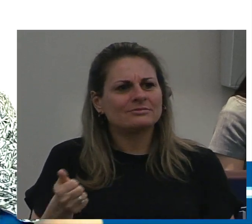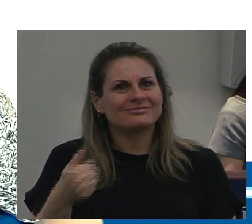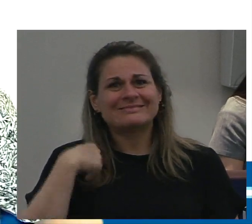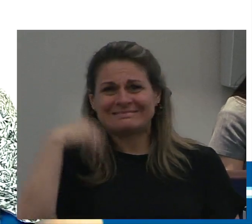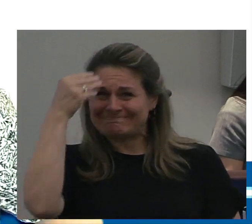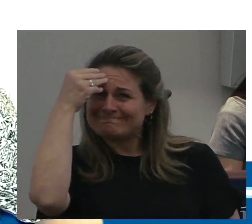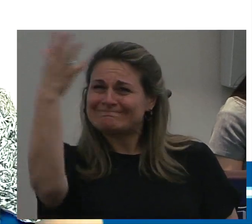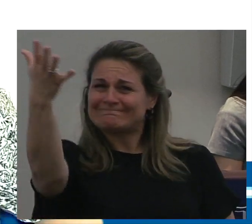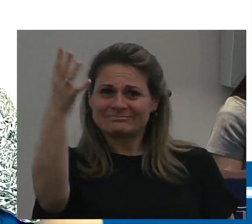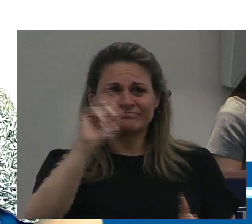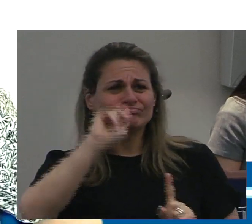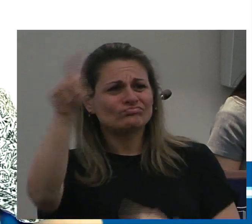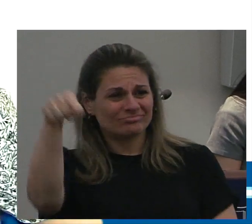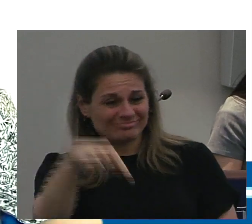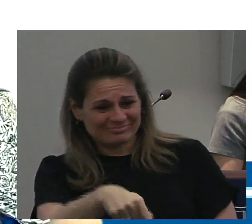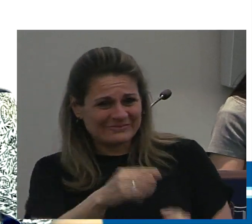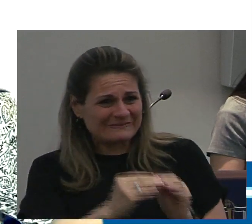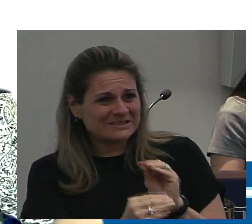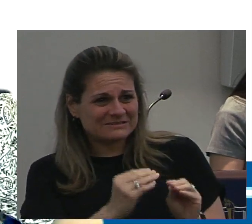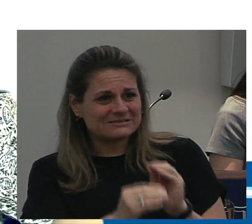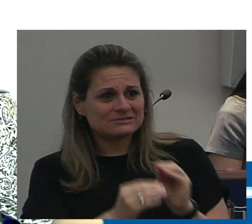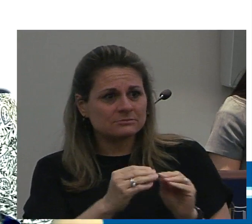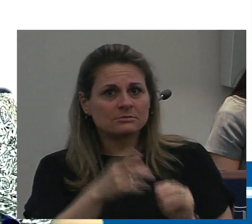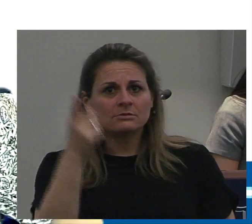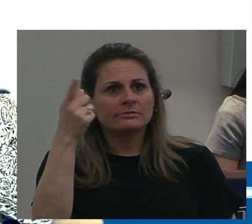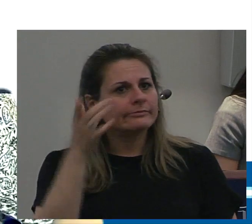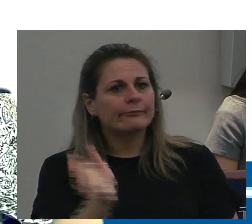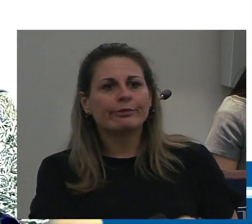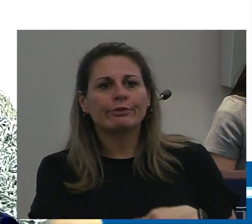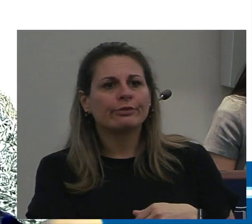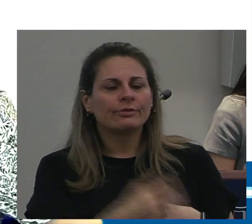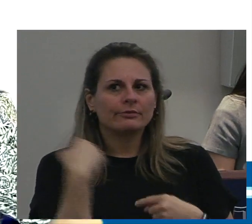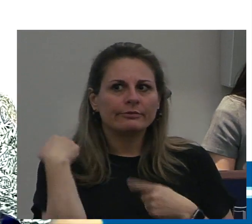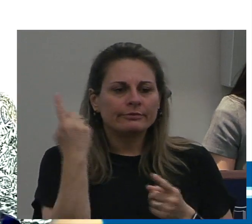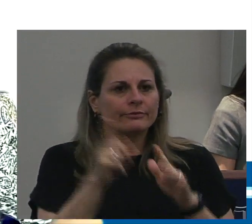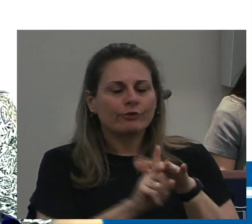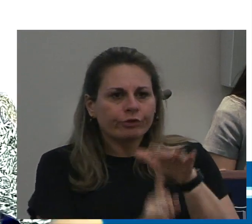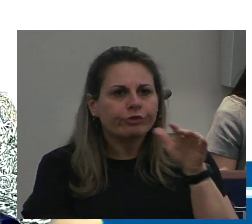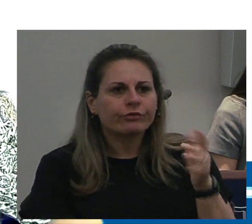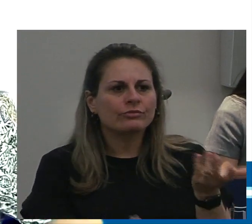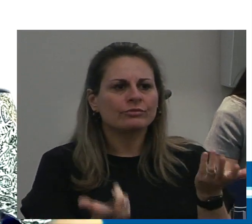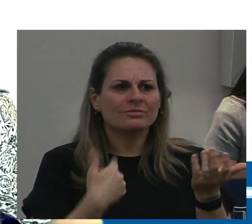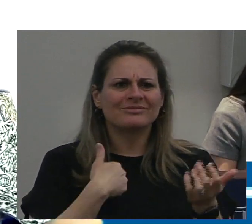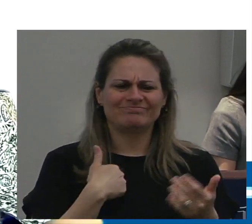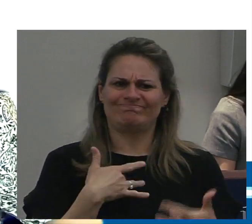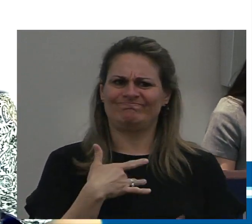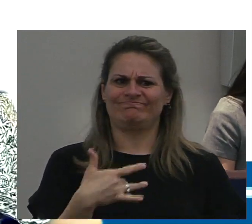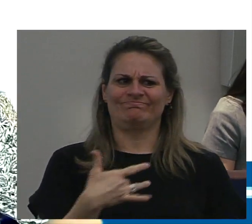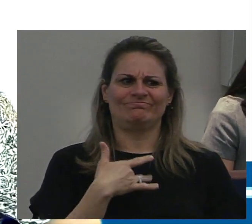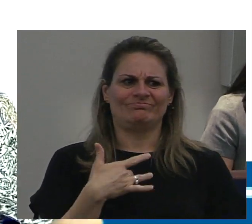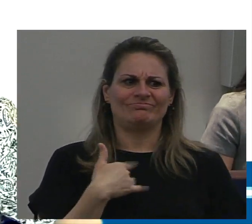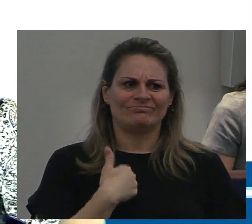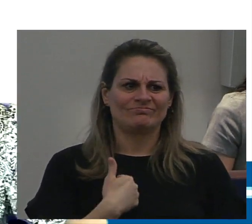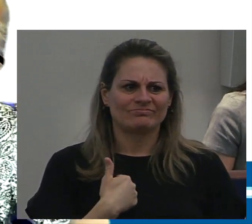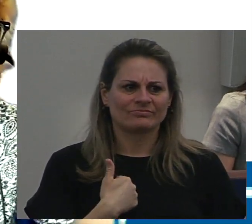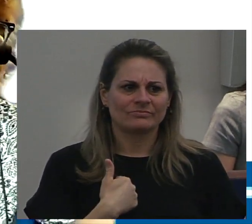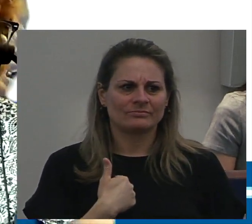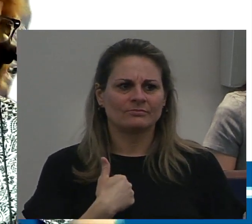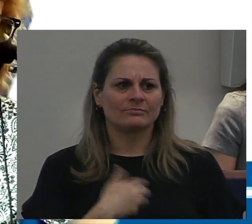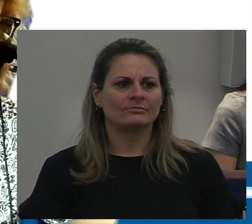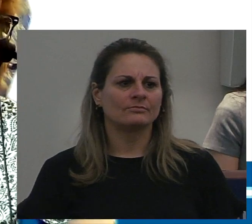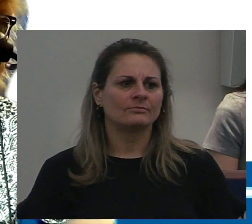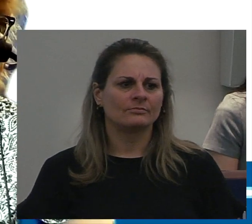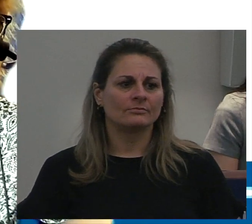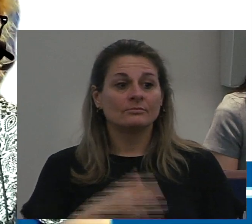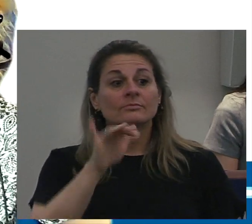void. And I'm concerned about private right-of-ways interfering with the city's ability